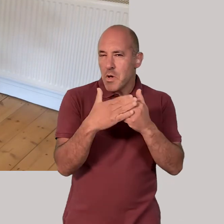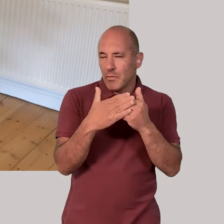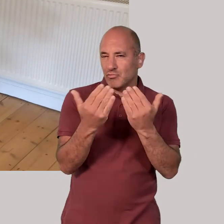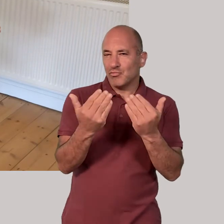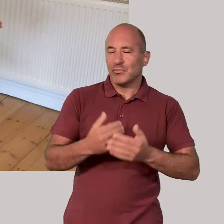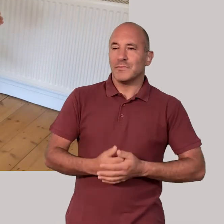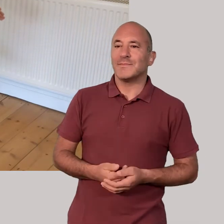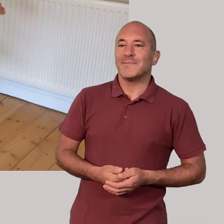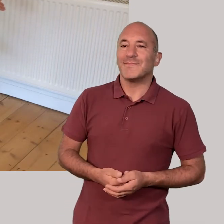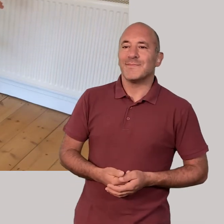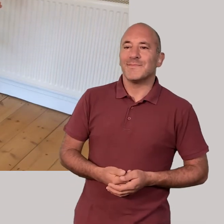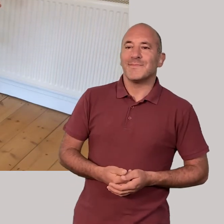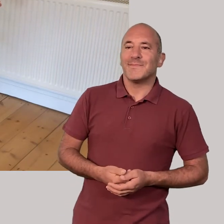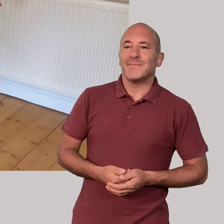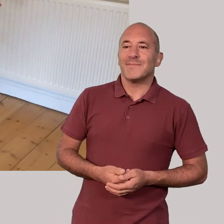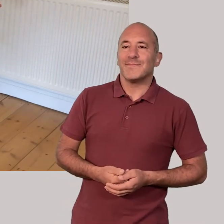of those.